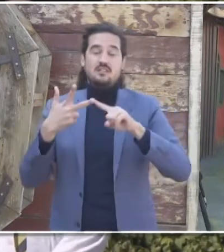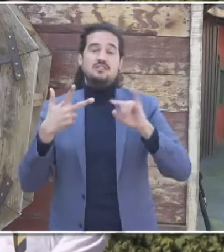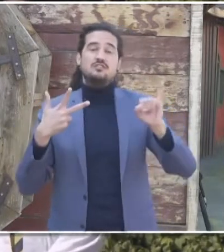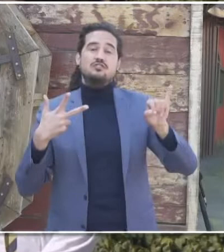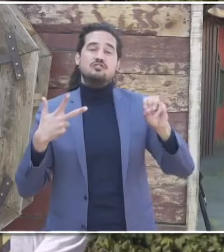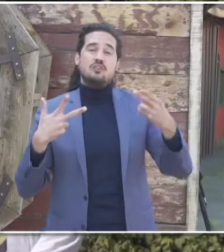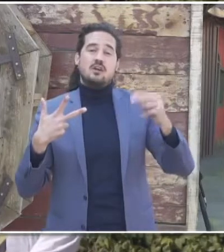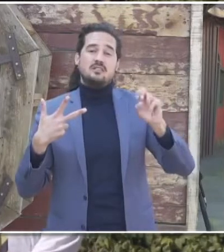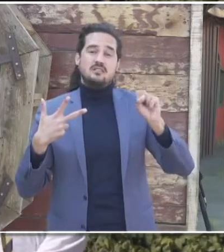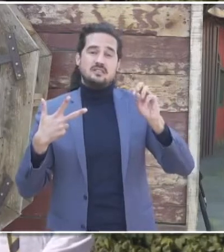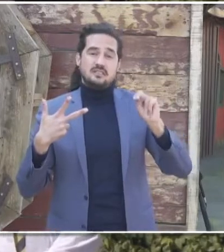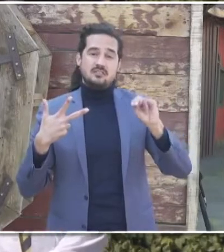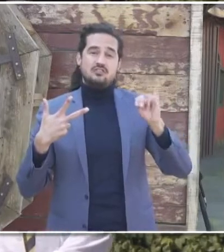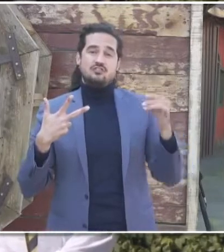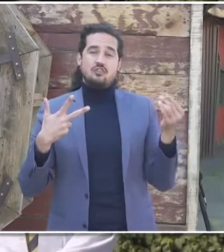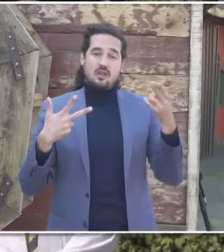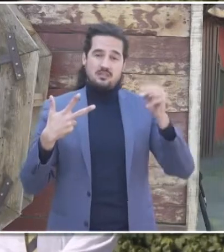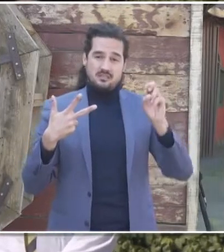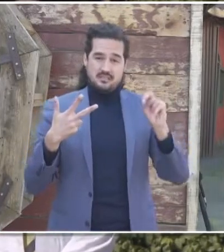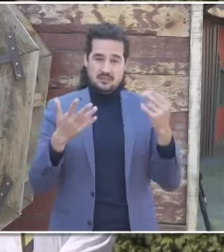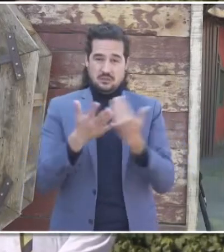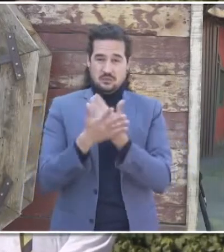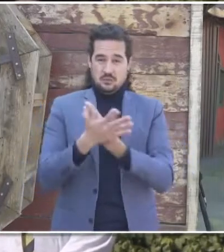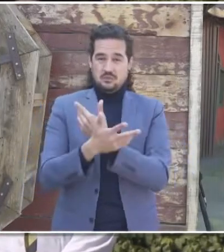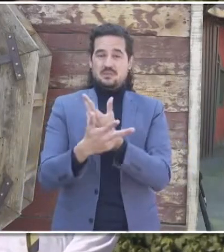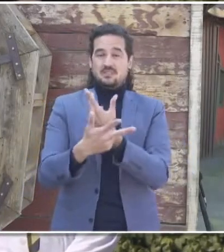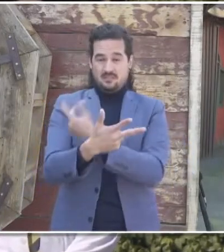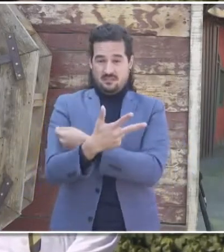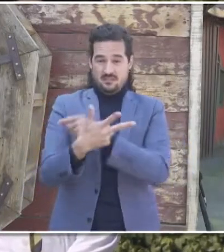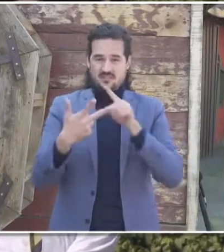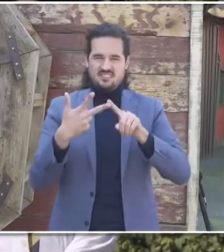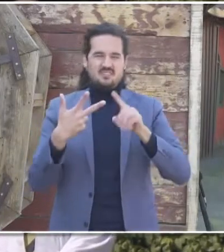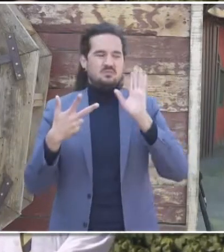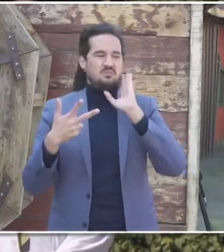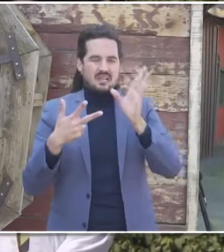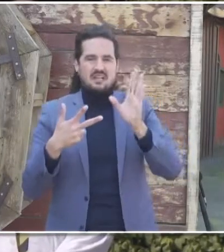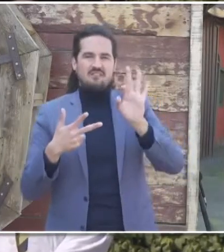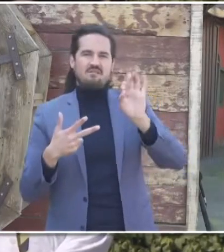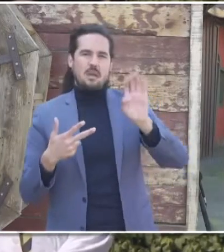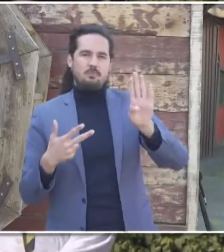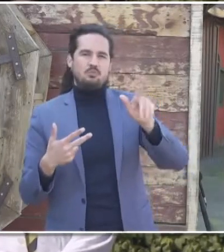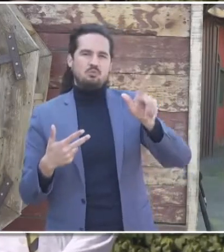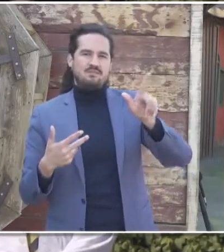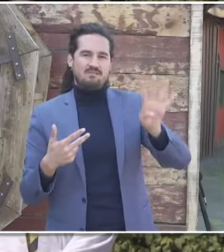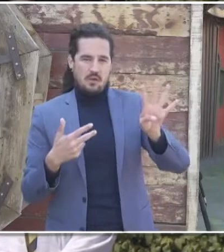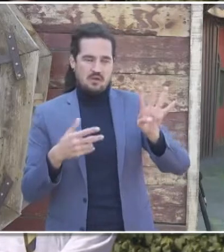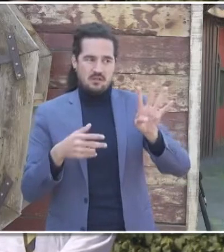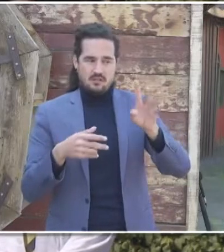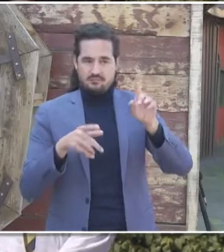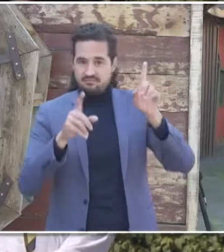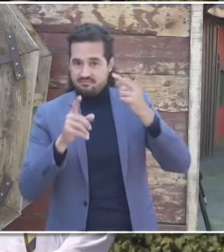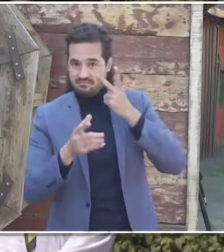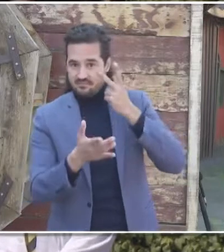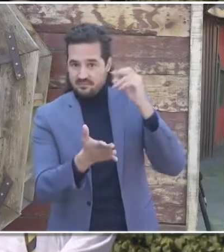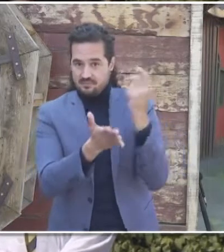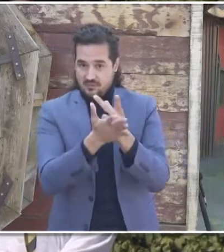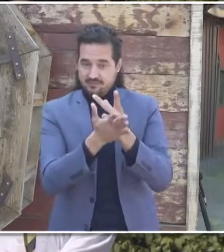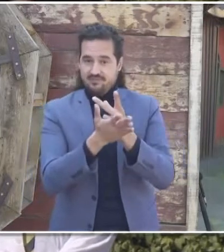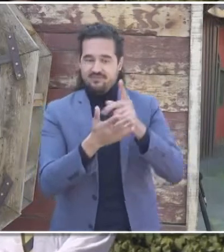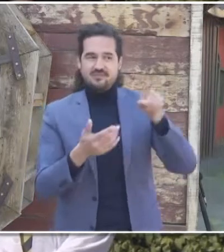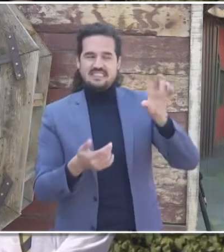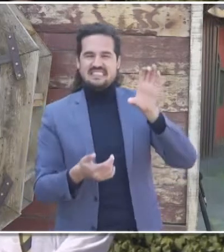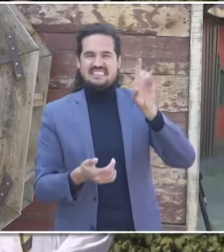and the FDA for a new one-shot vaccine that will begin in production in March. Pfizer